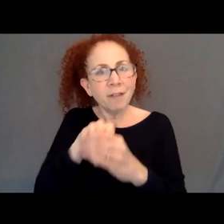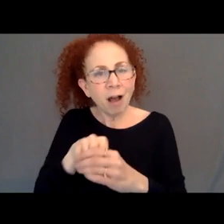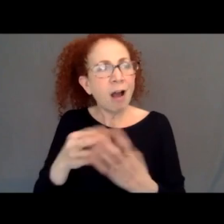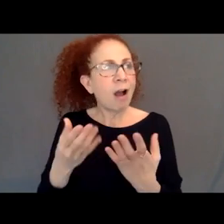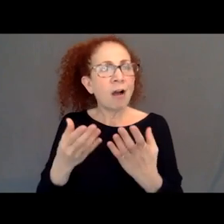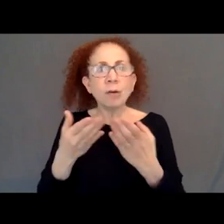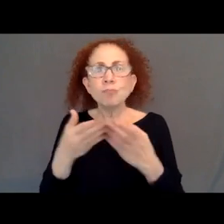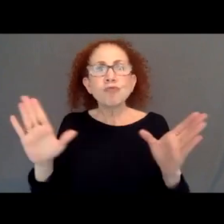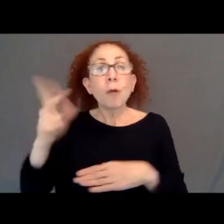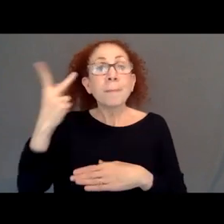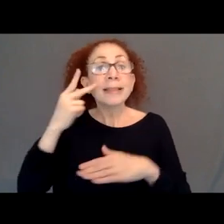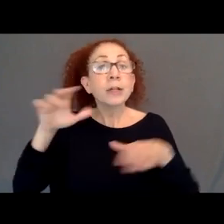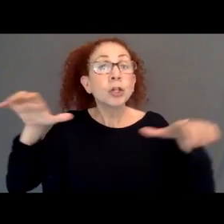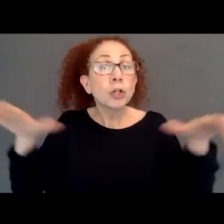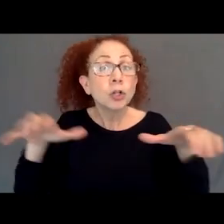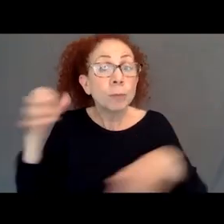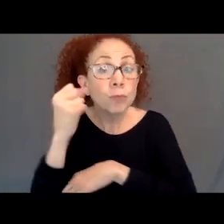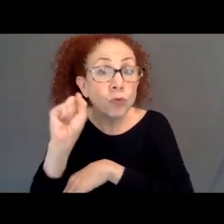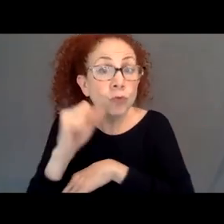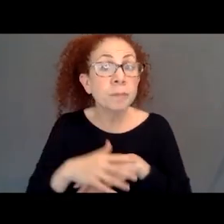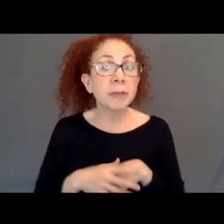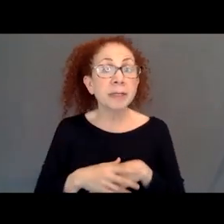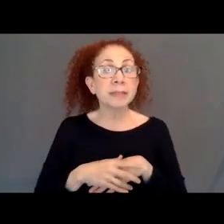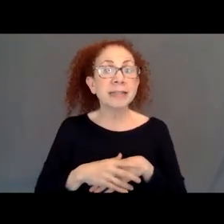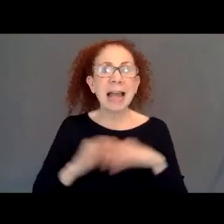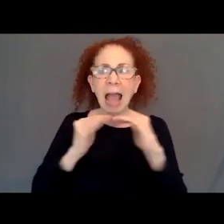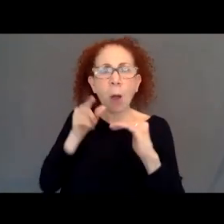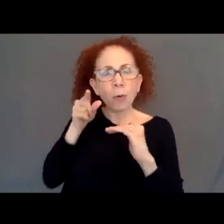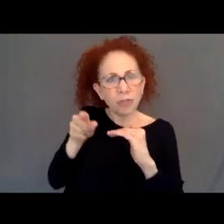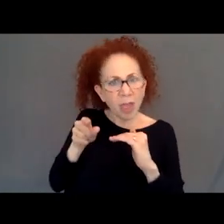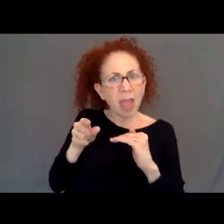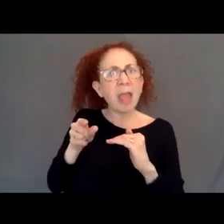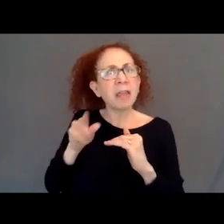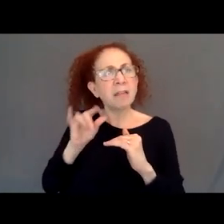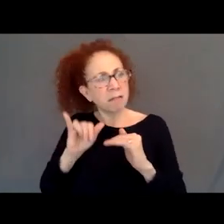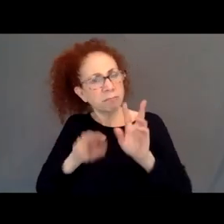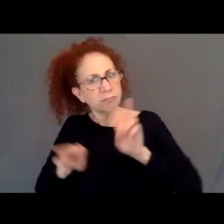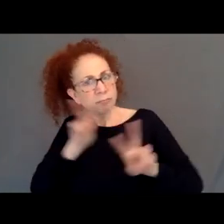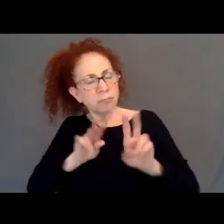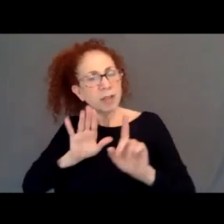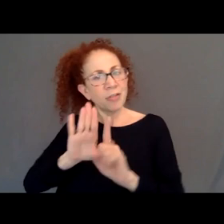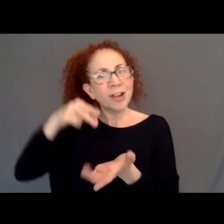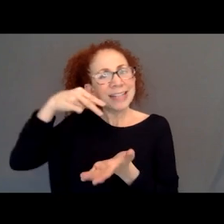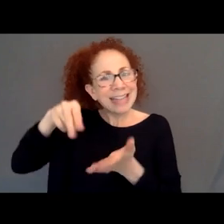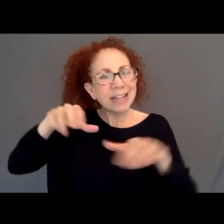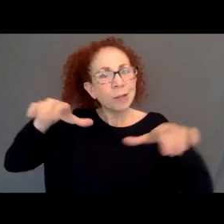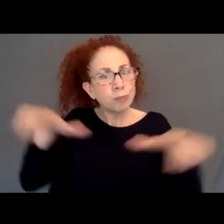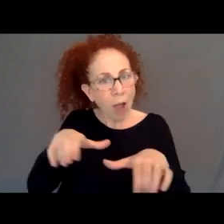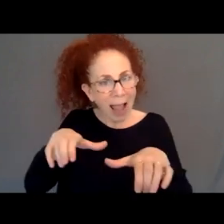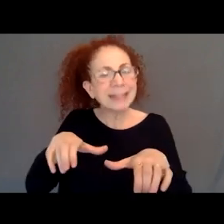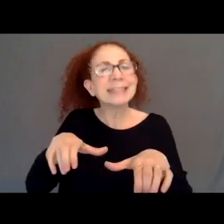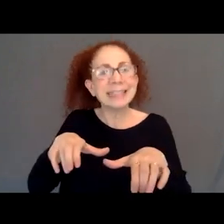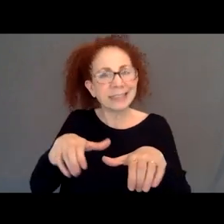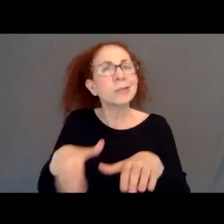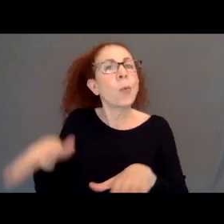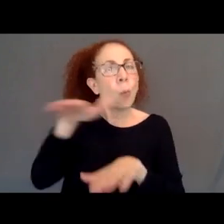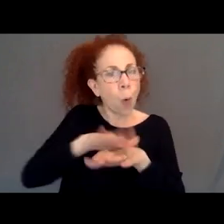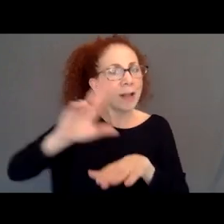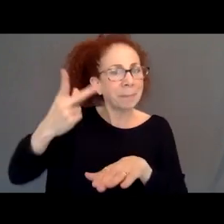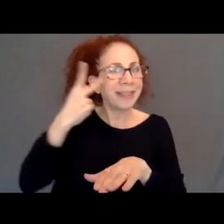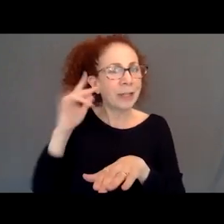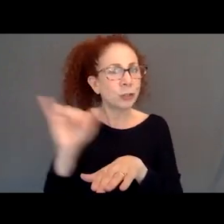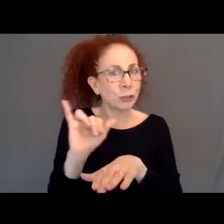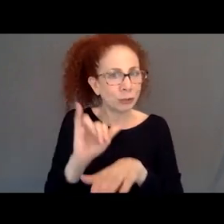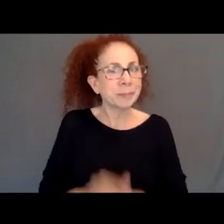in broader political movements and the ways they understood their dance practice as being a political